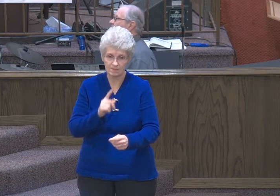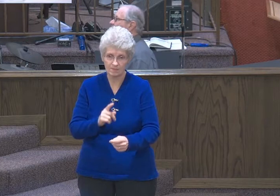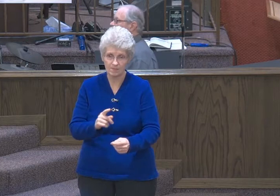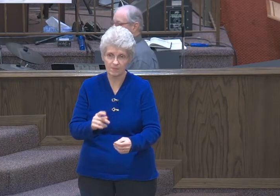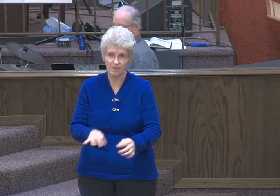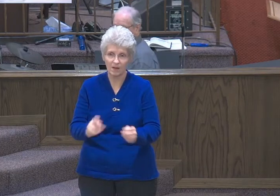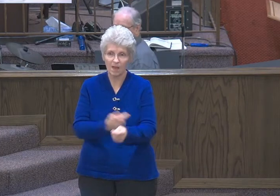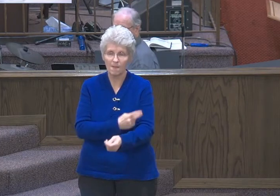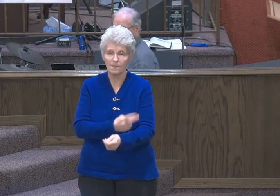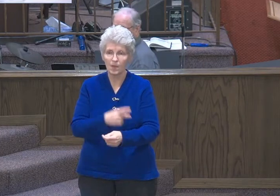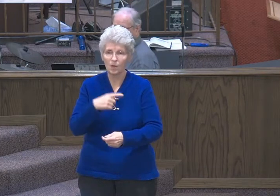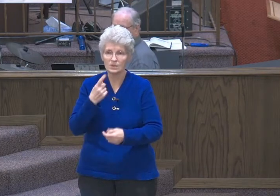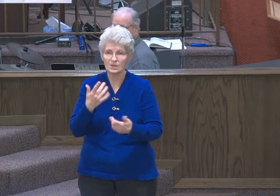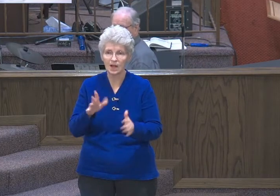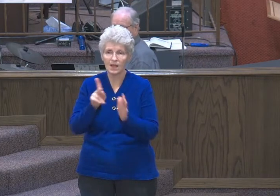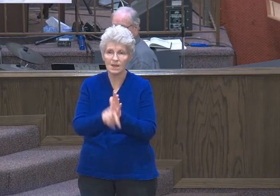Worthy is the Lamb who was